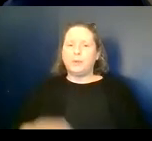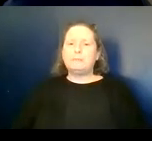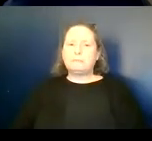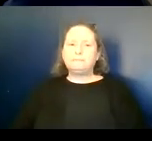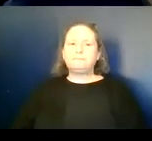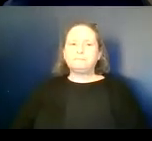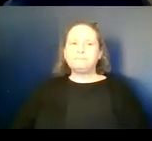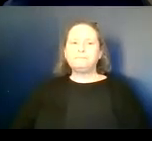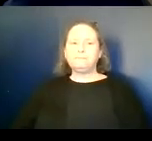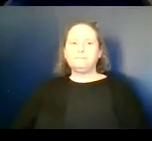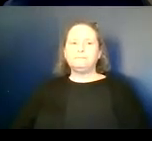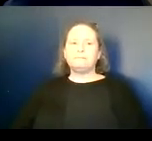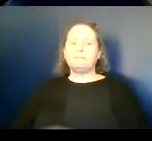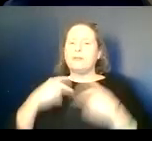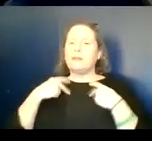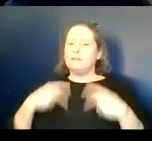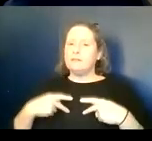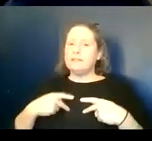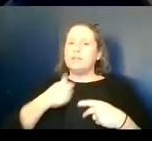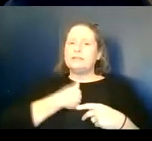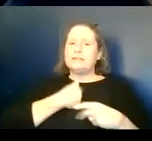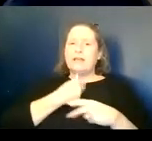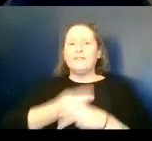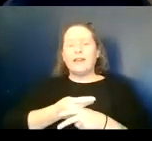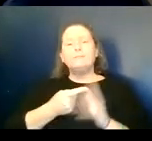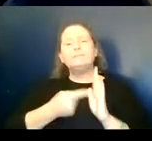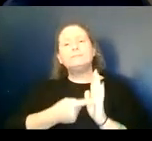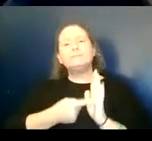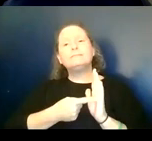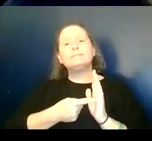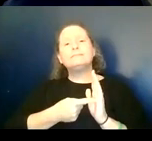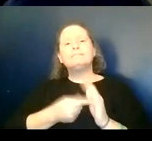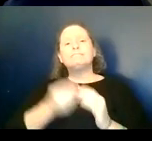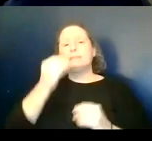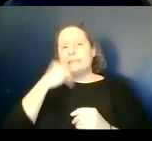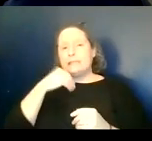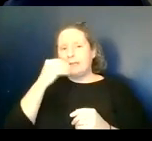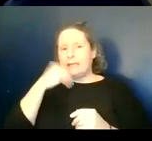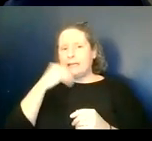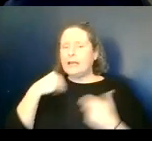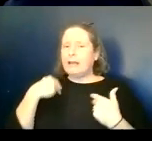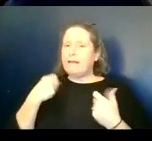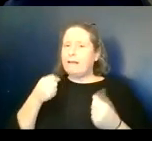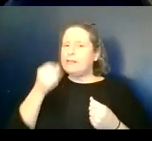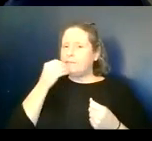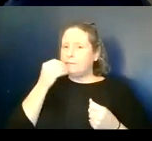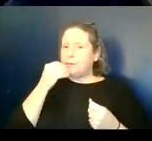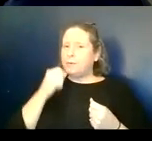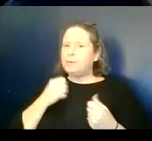There's physical self-care, like eating healthy food